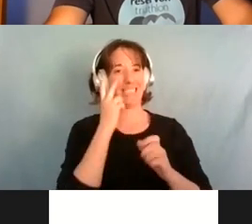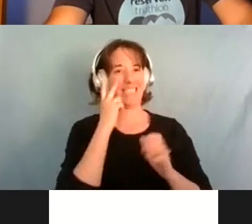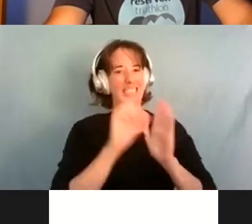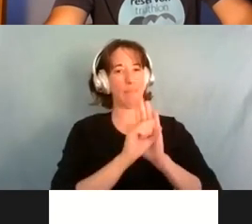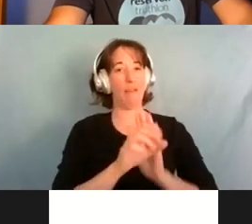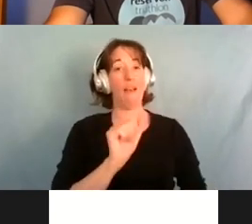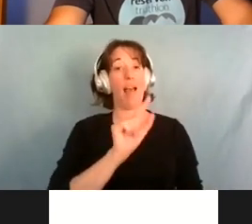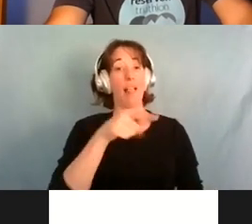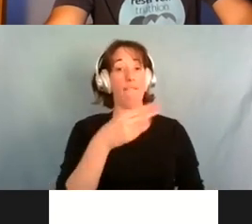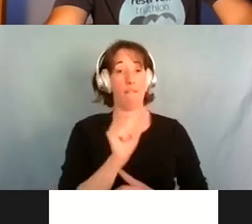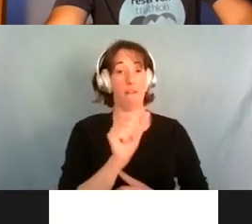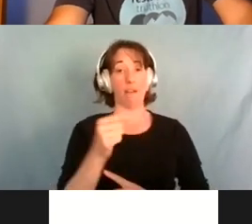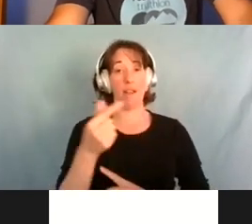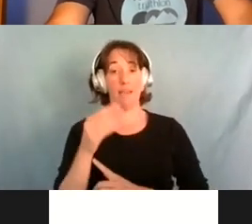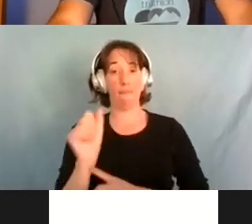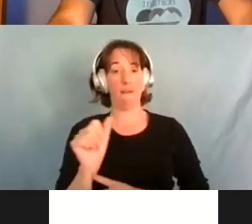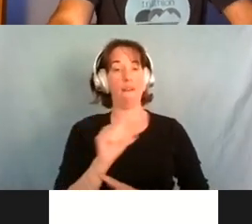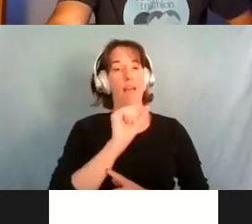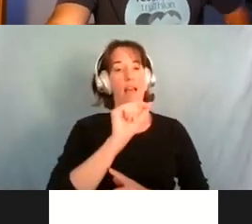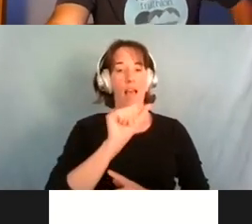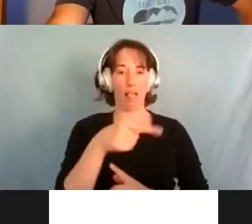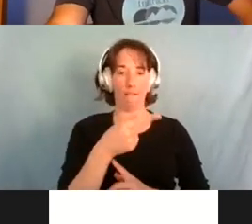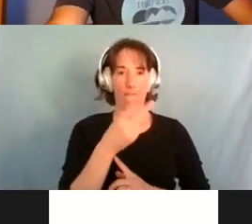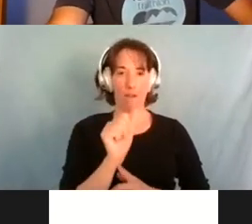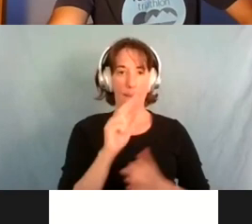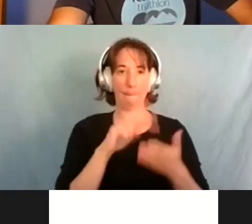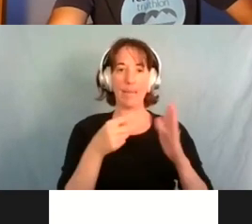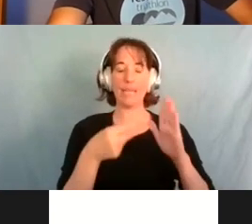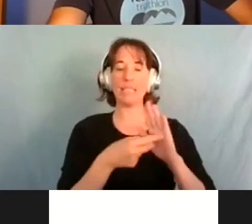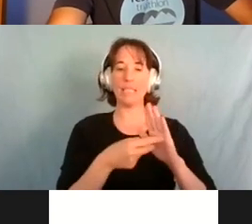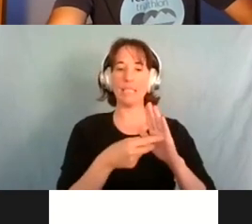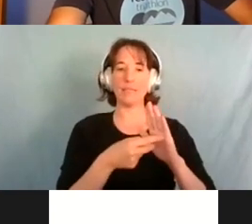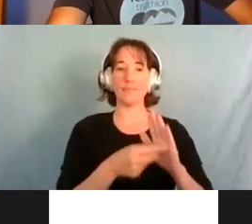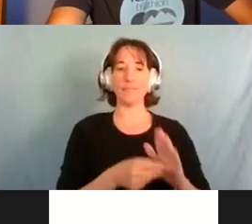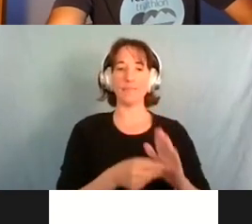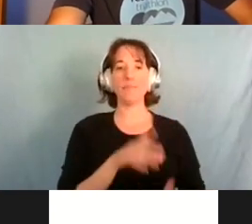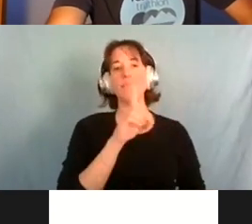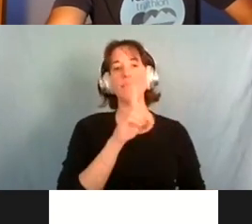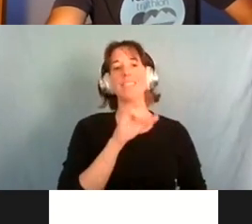refers to the discount factor. The discount factor is basically saying